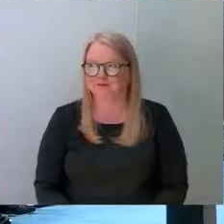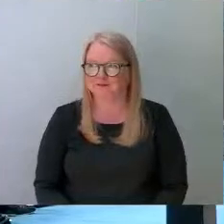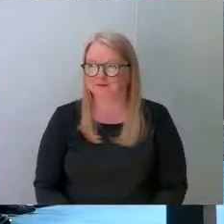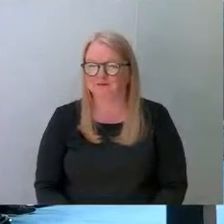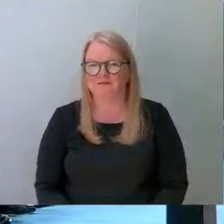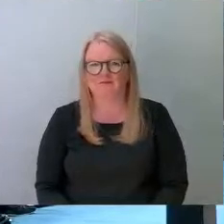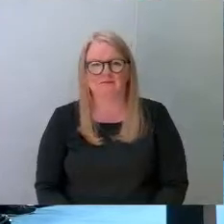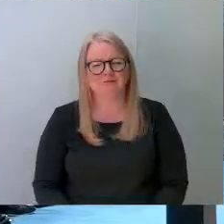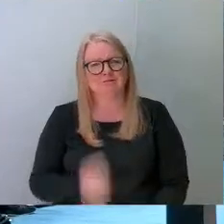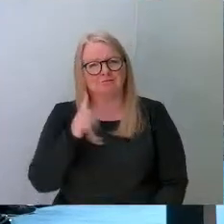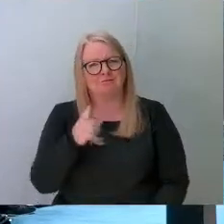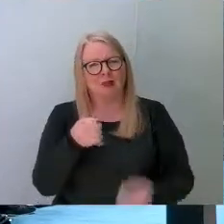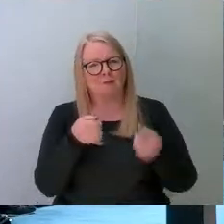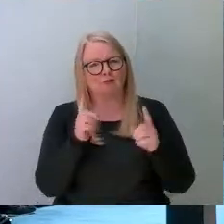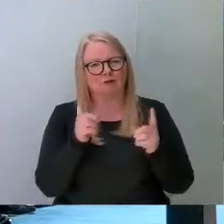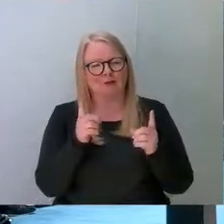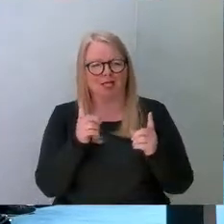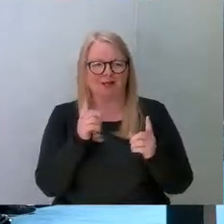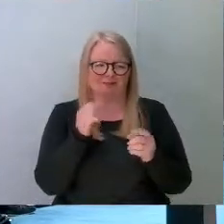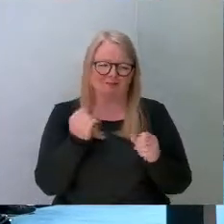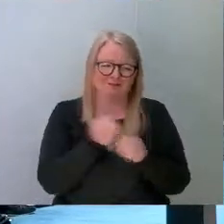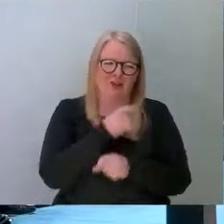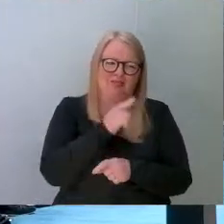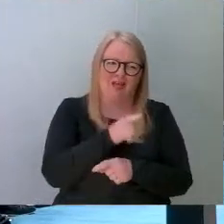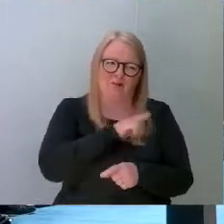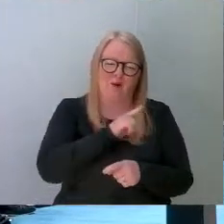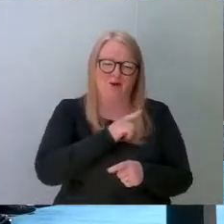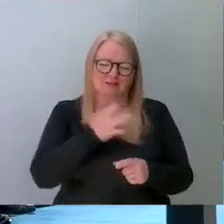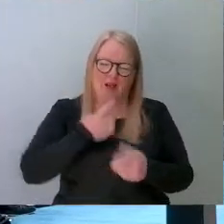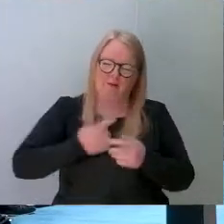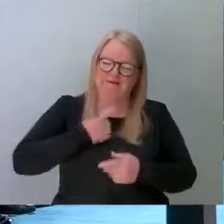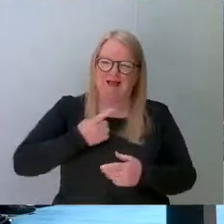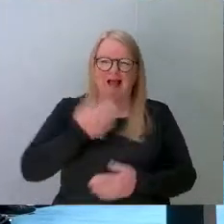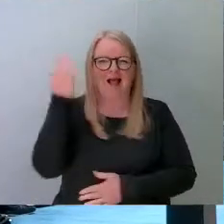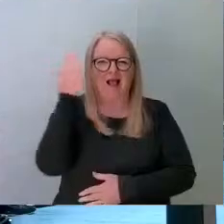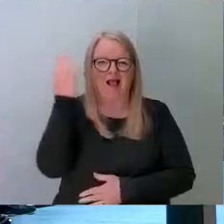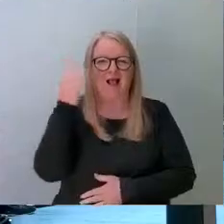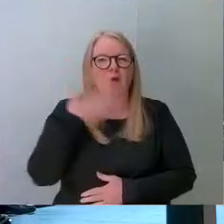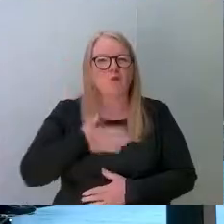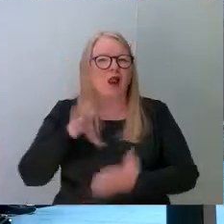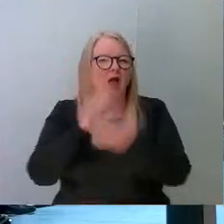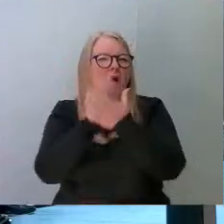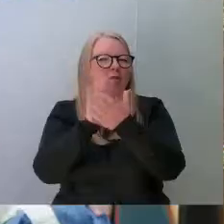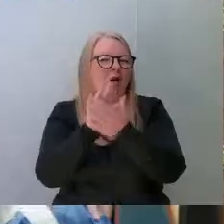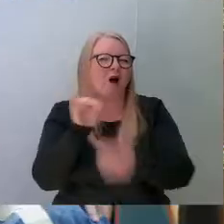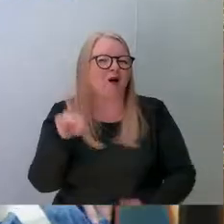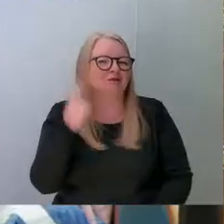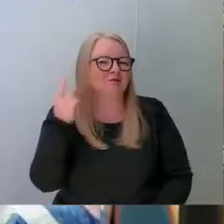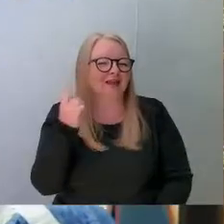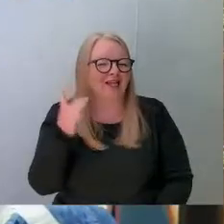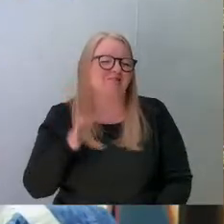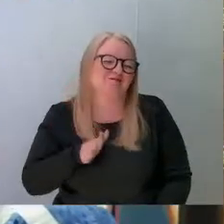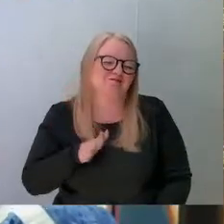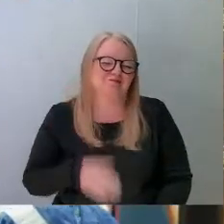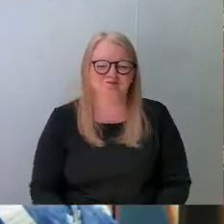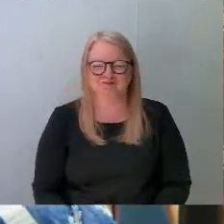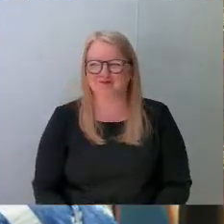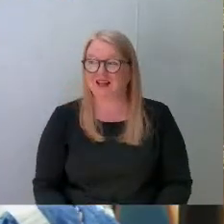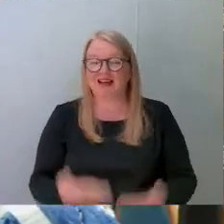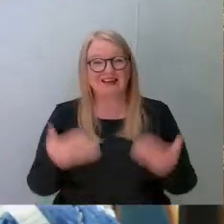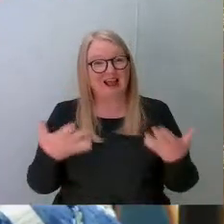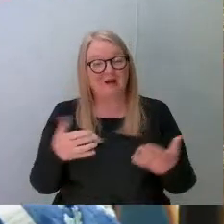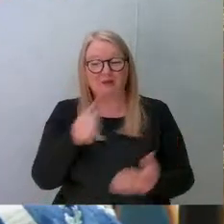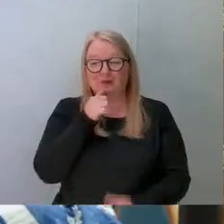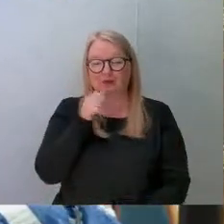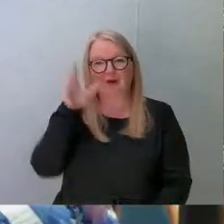Of course, the principal only does that in order to get applause for his remarks, but there you go. I now call